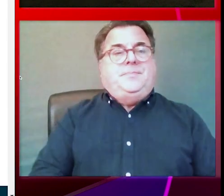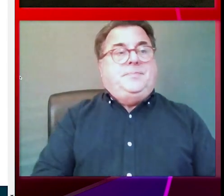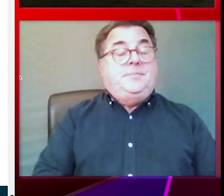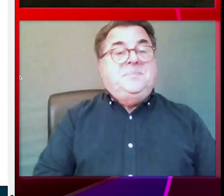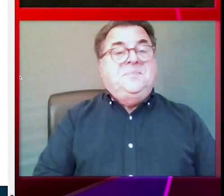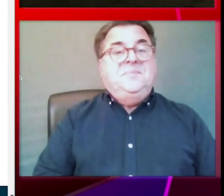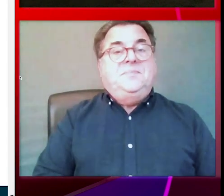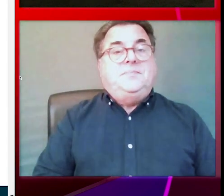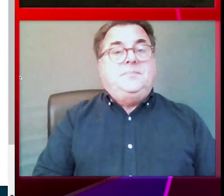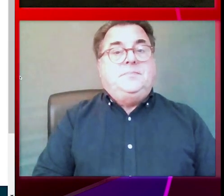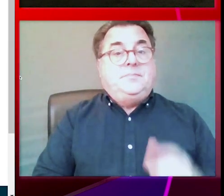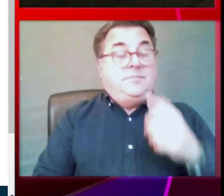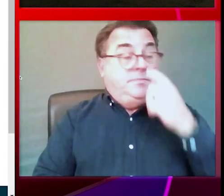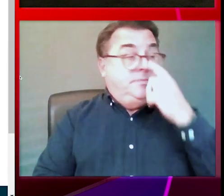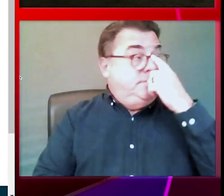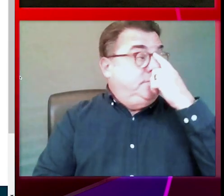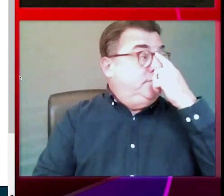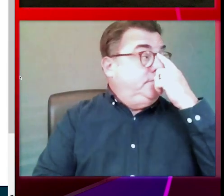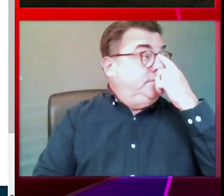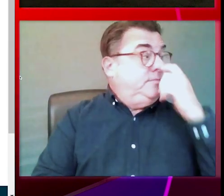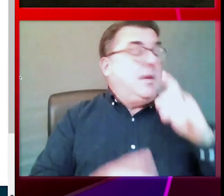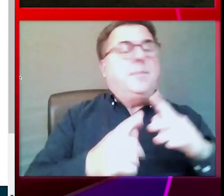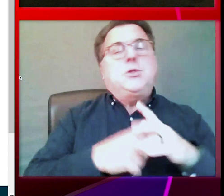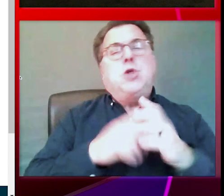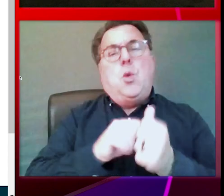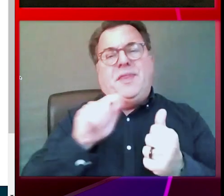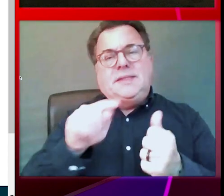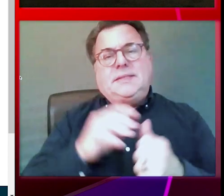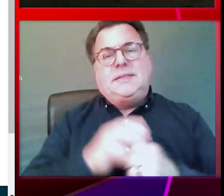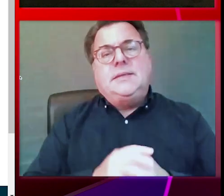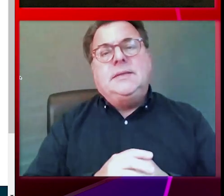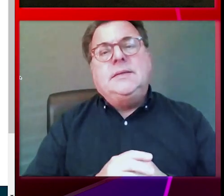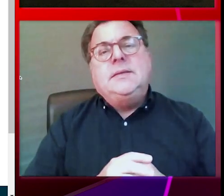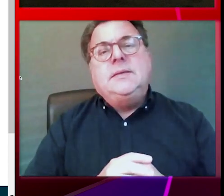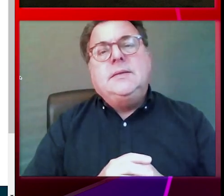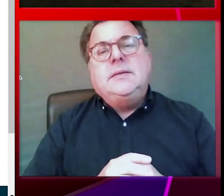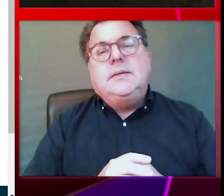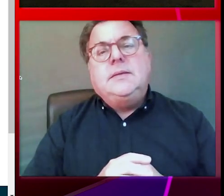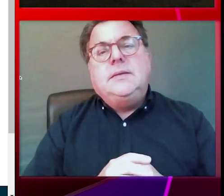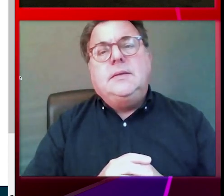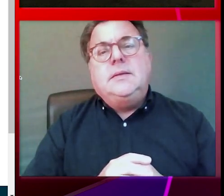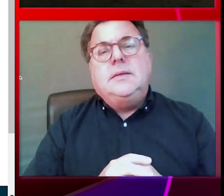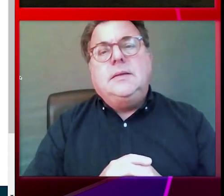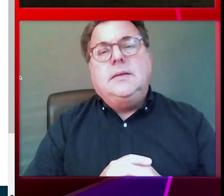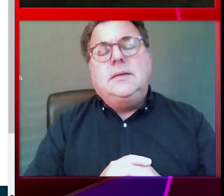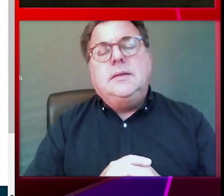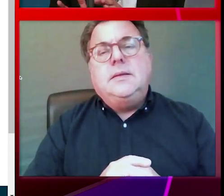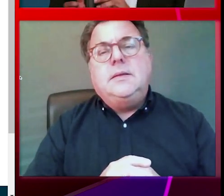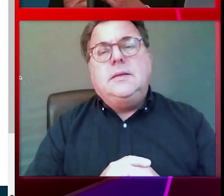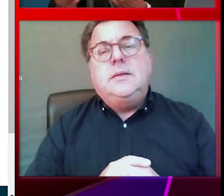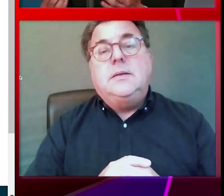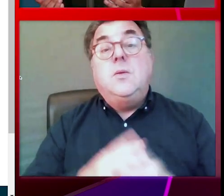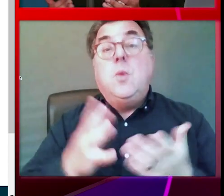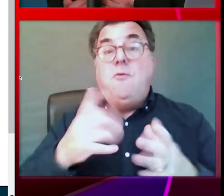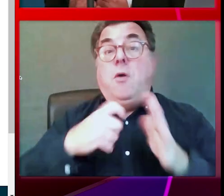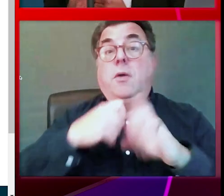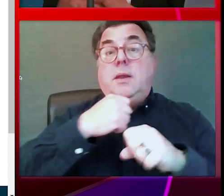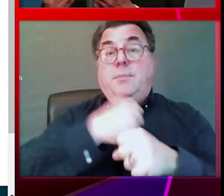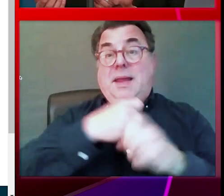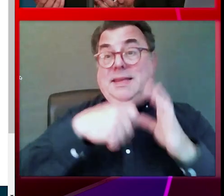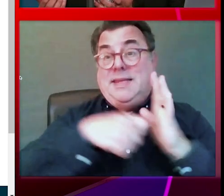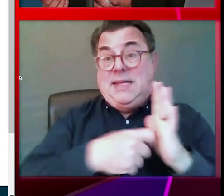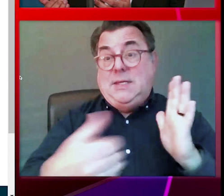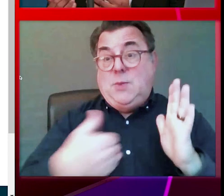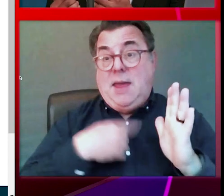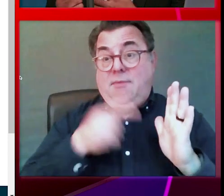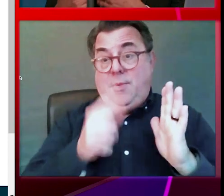Yeah. So right. I'm going to start with the, there were a couple of setups we have already done. We have the keys created in okay. just to faster